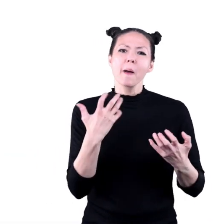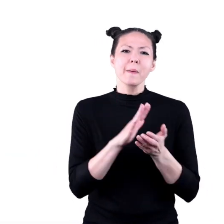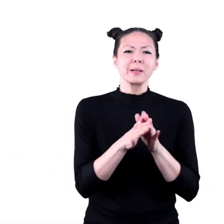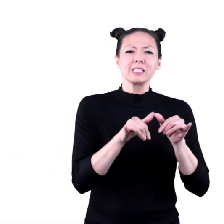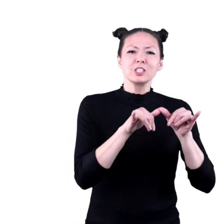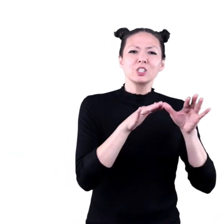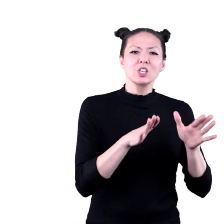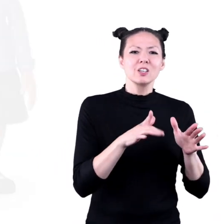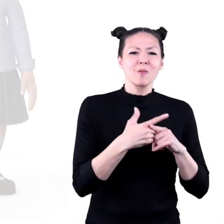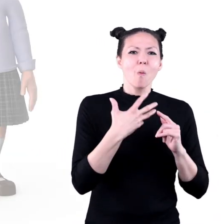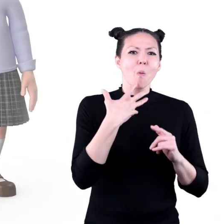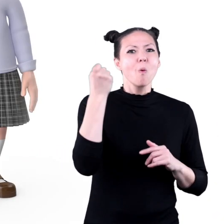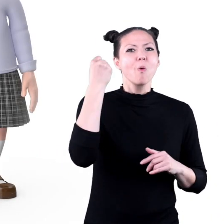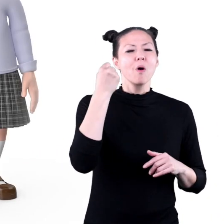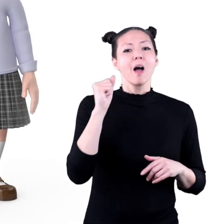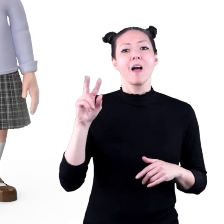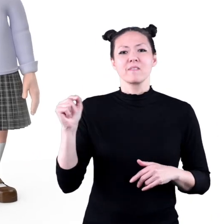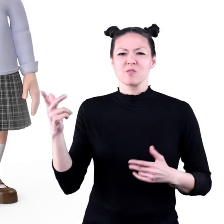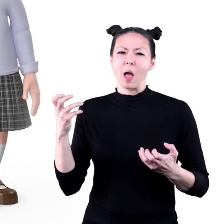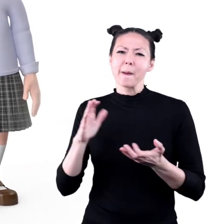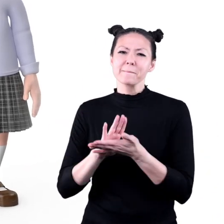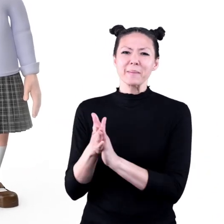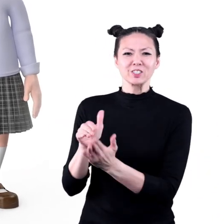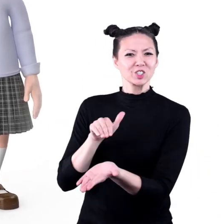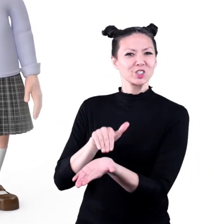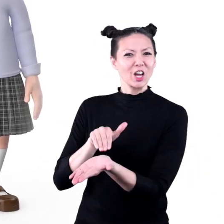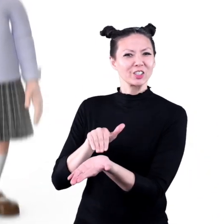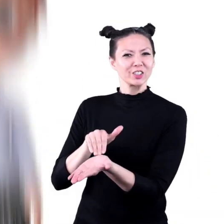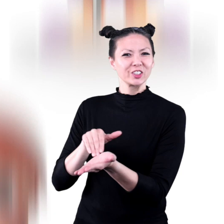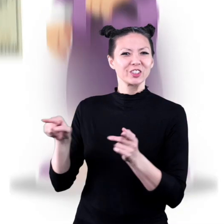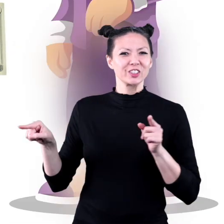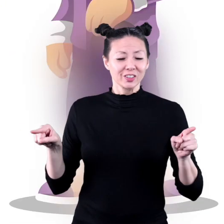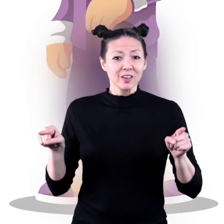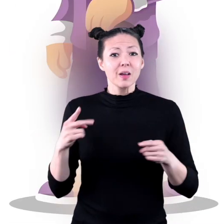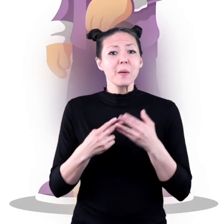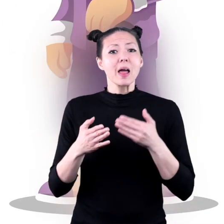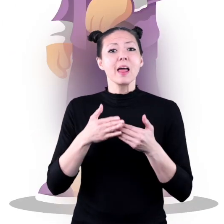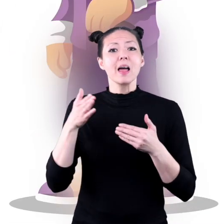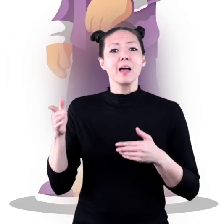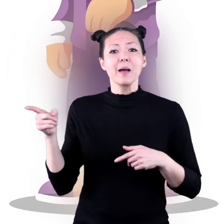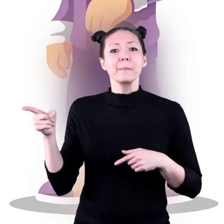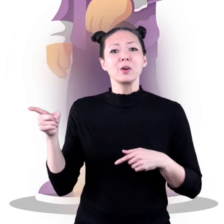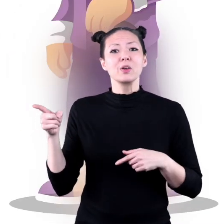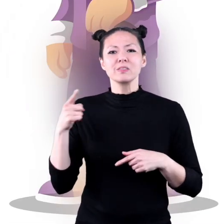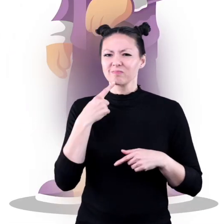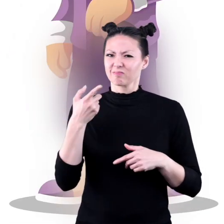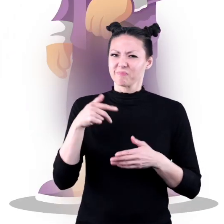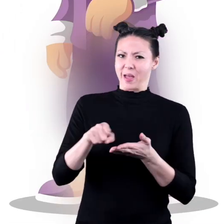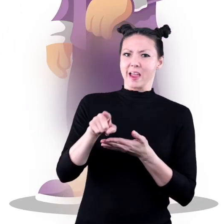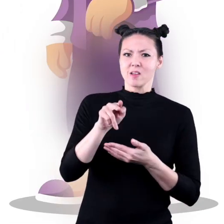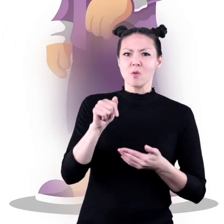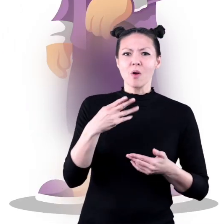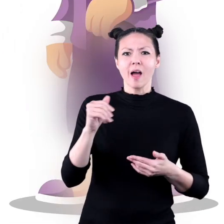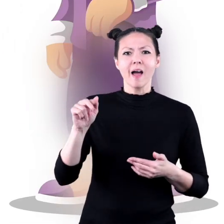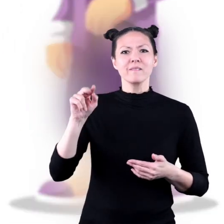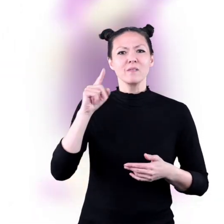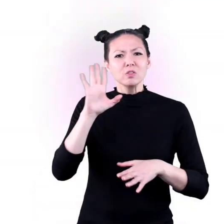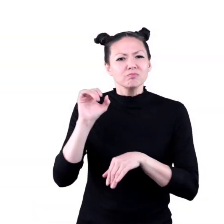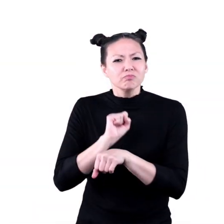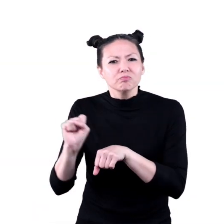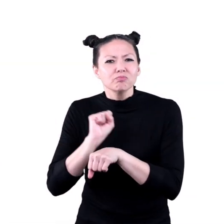engineer when he gets older, and Ava wants to be a doctor. The neighbors paid Noah and Ava for their hard